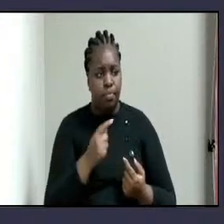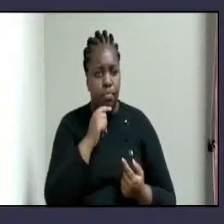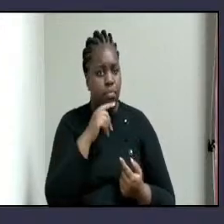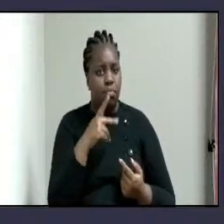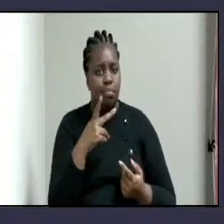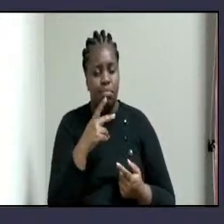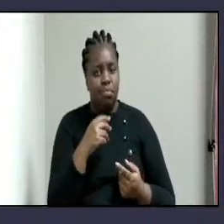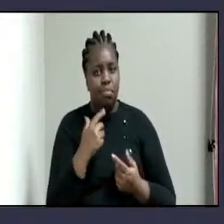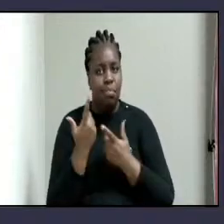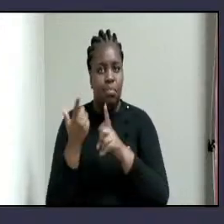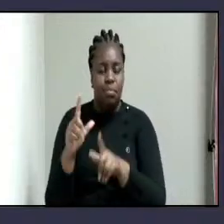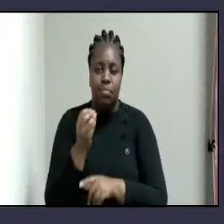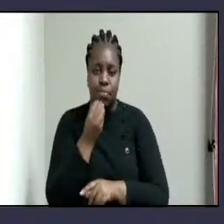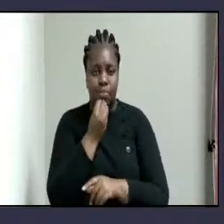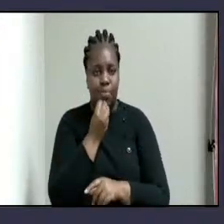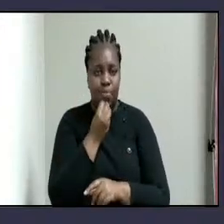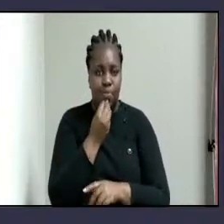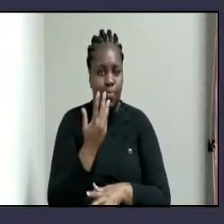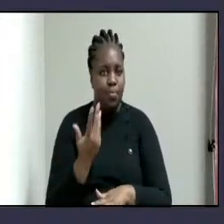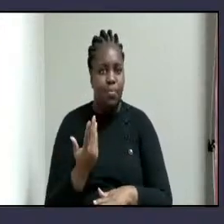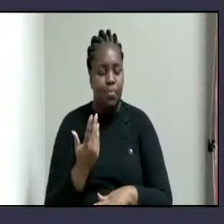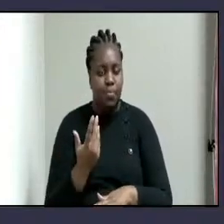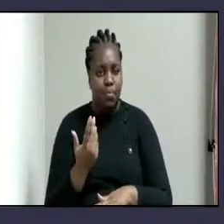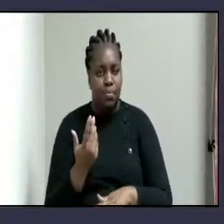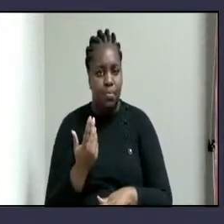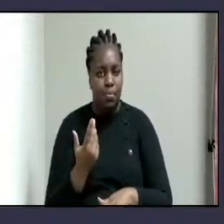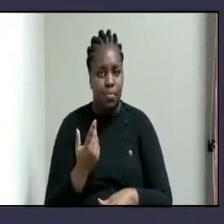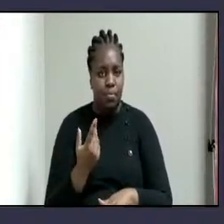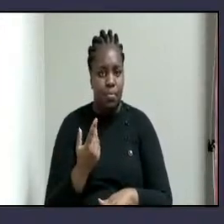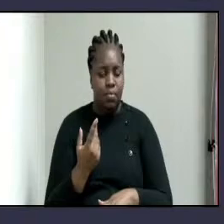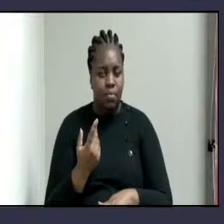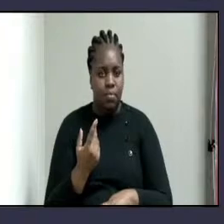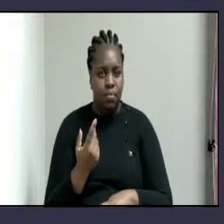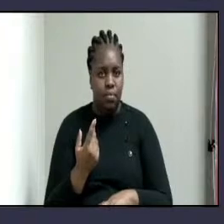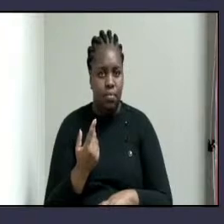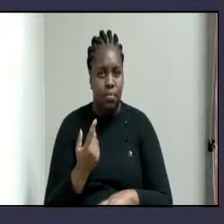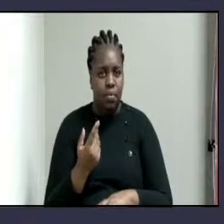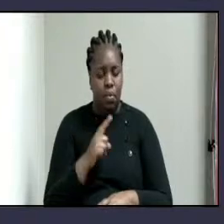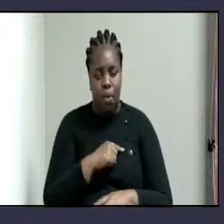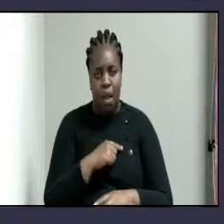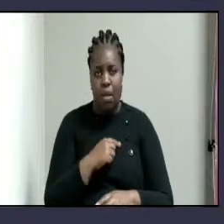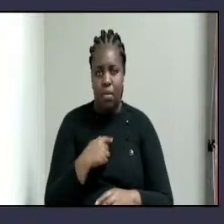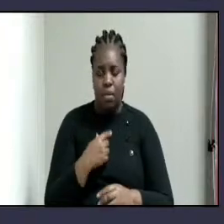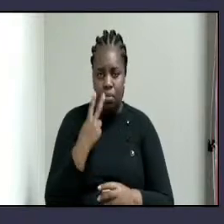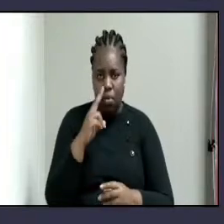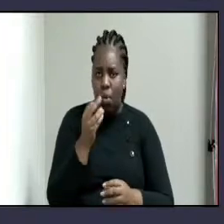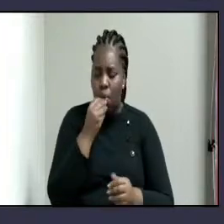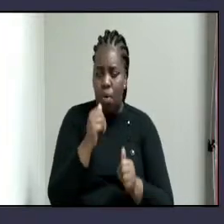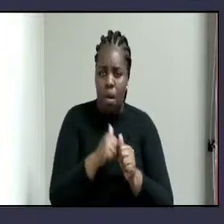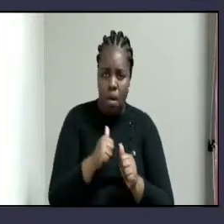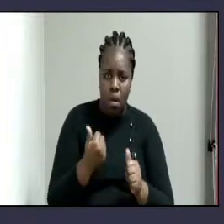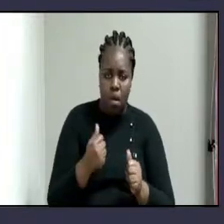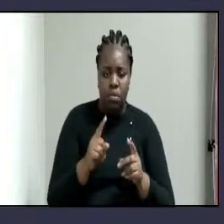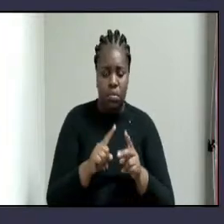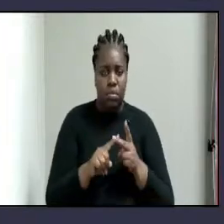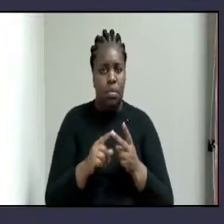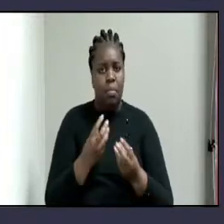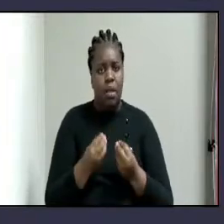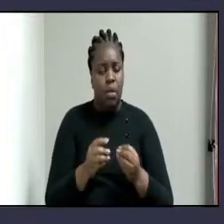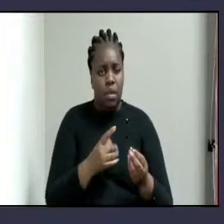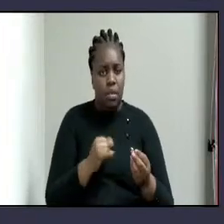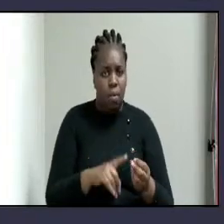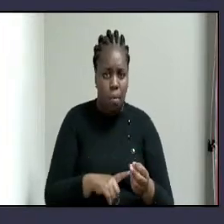destruction of food and food production maybe places, and on the other hand, with issues of malnutrition and the lack of food and the hunger that is still being